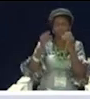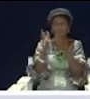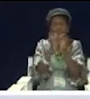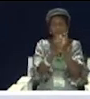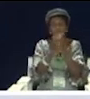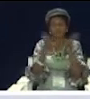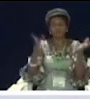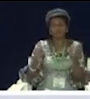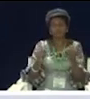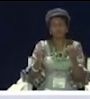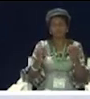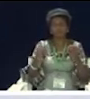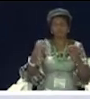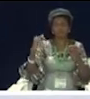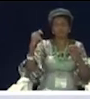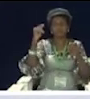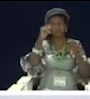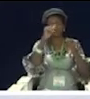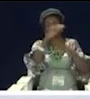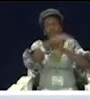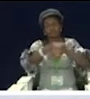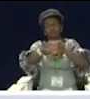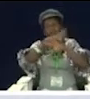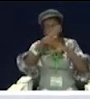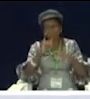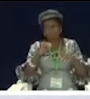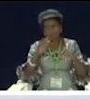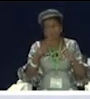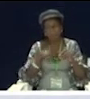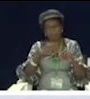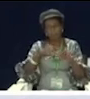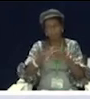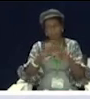grammatically, in, you know,